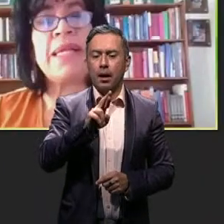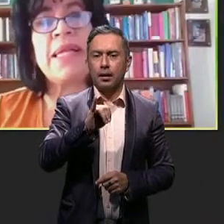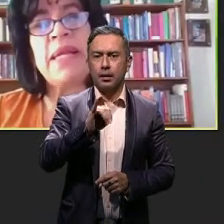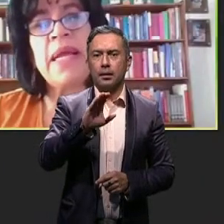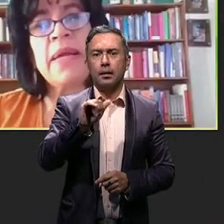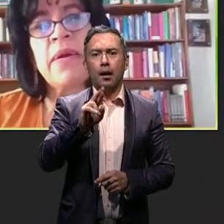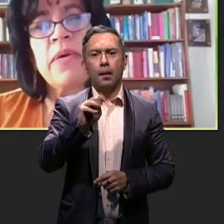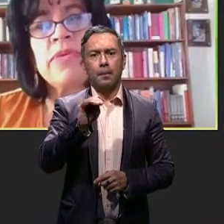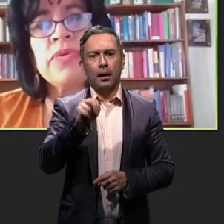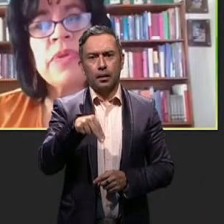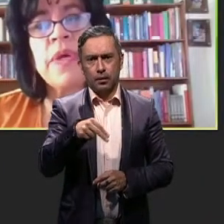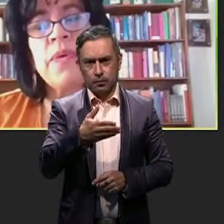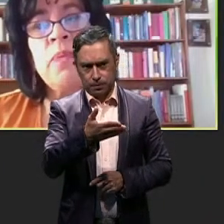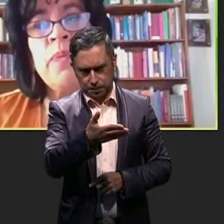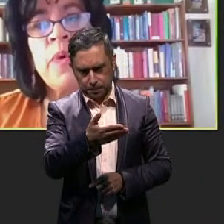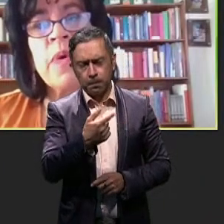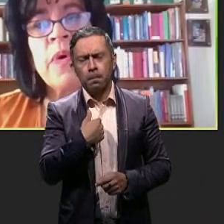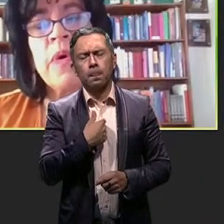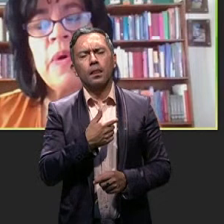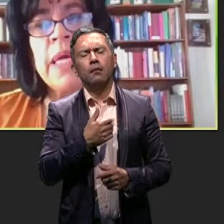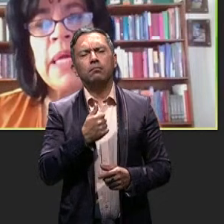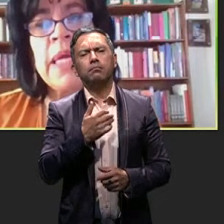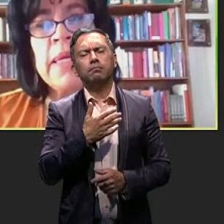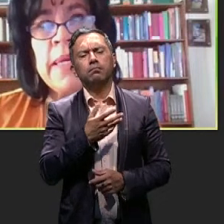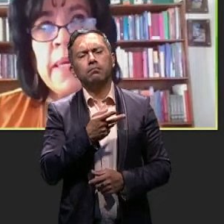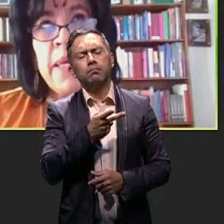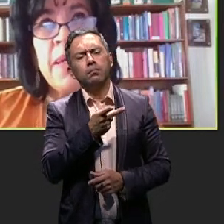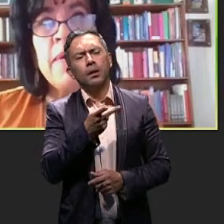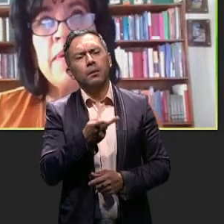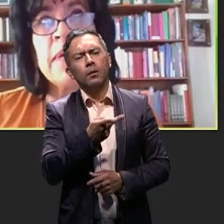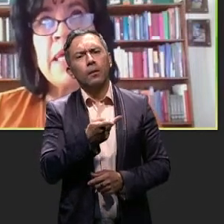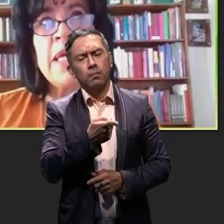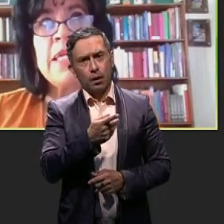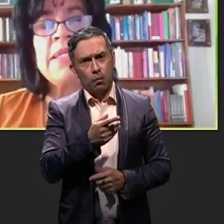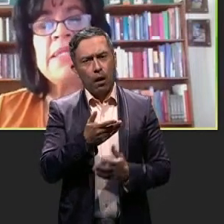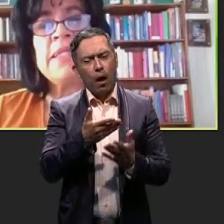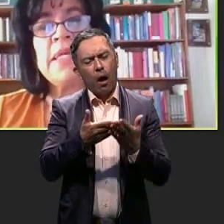would ask you to